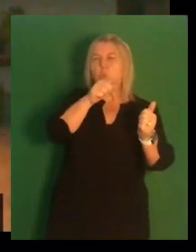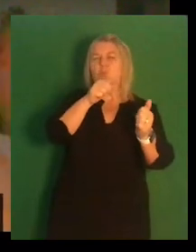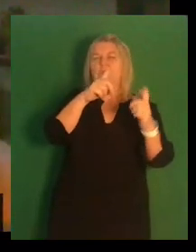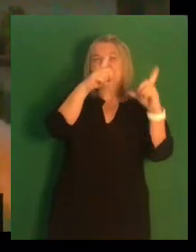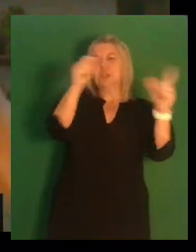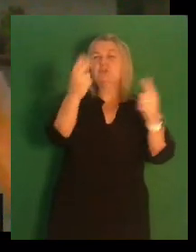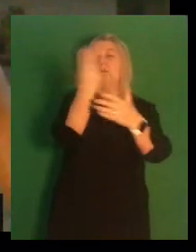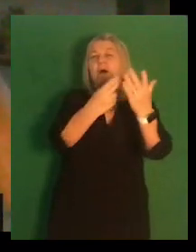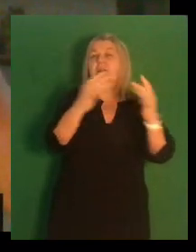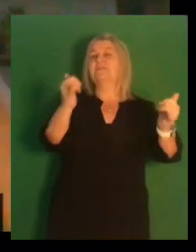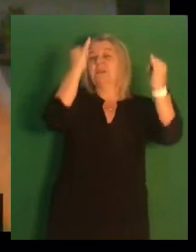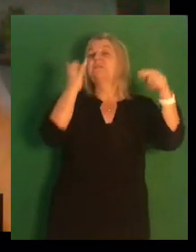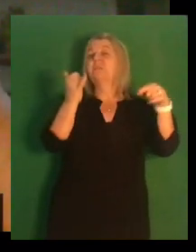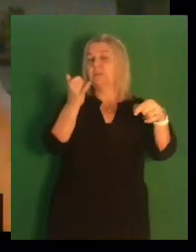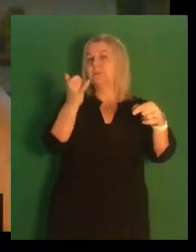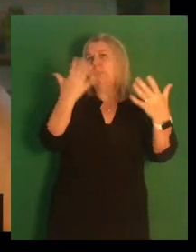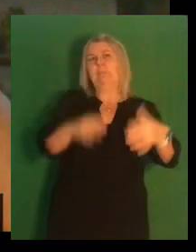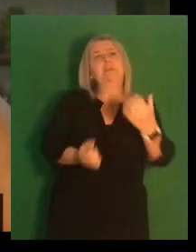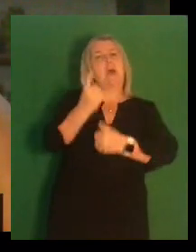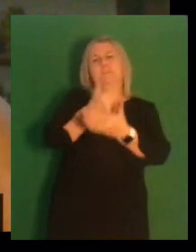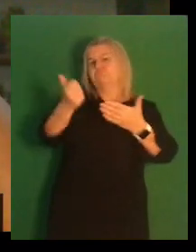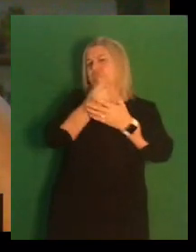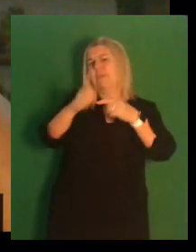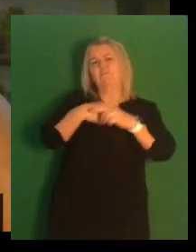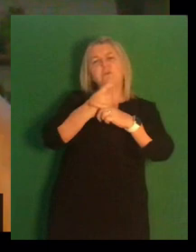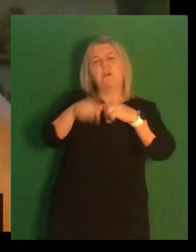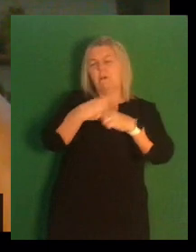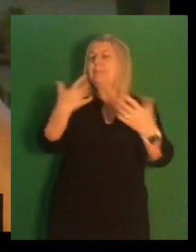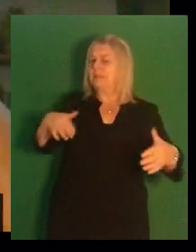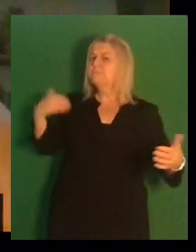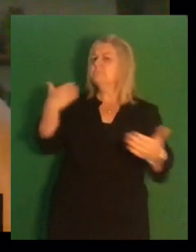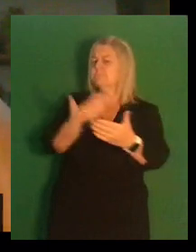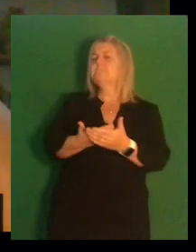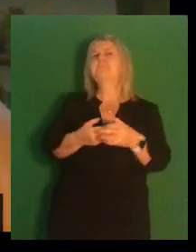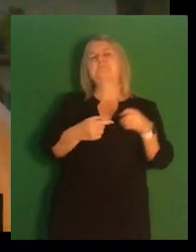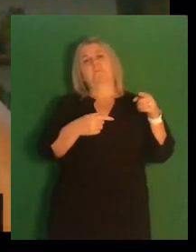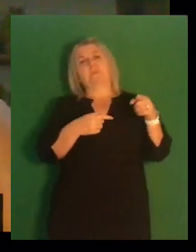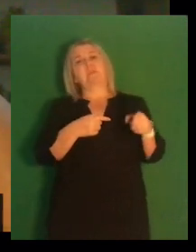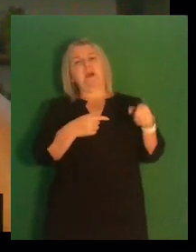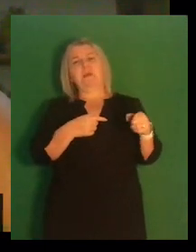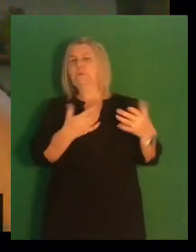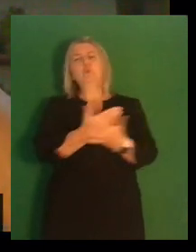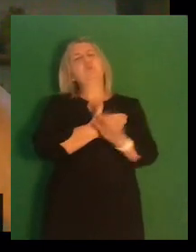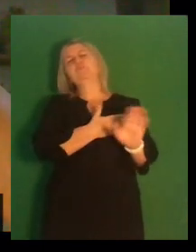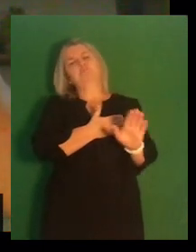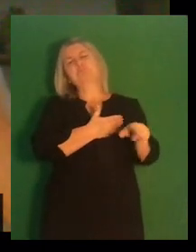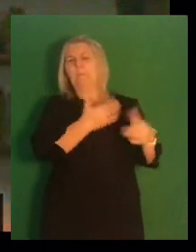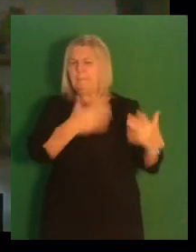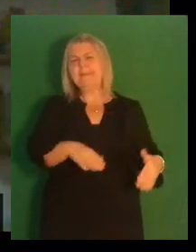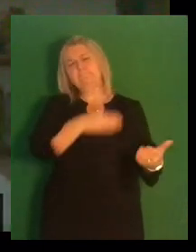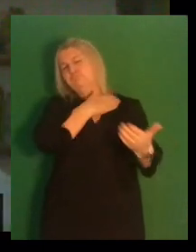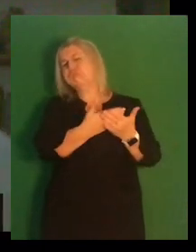that has happened on an ongoing basis. And the whole scene is quite small. So in terms of audience, it's